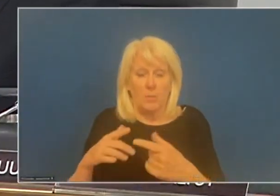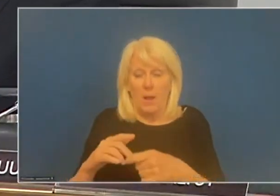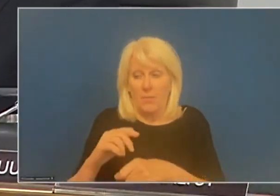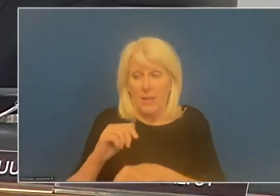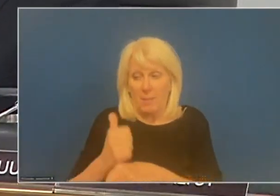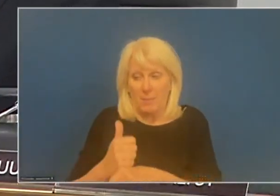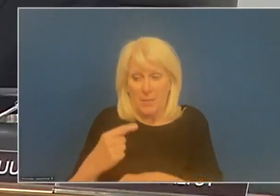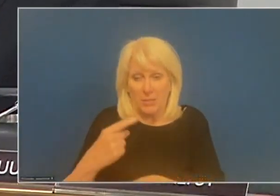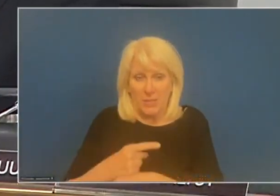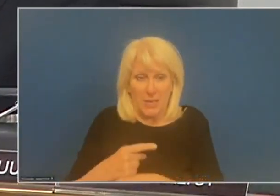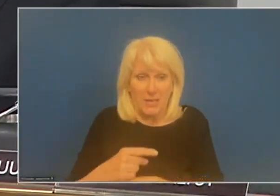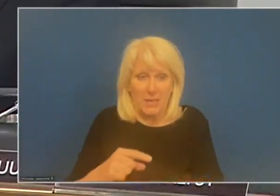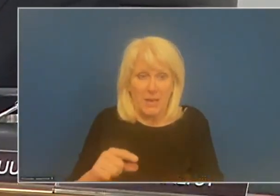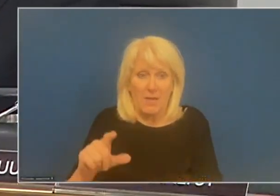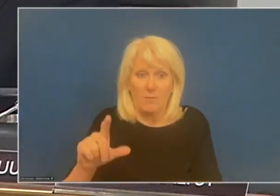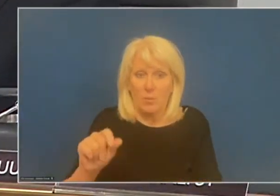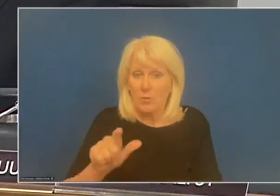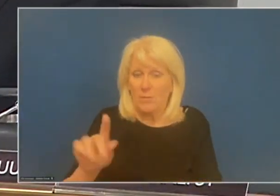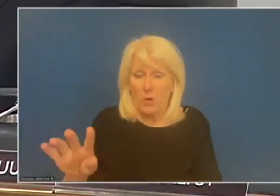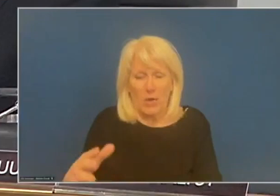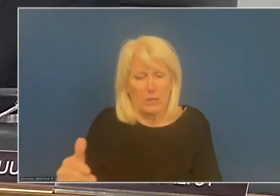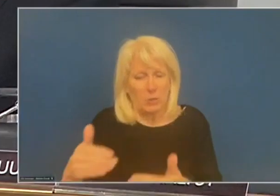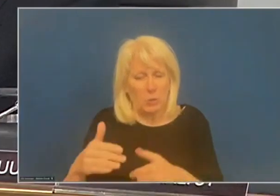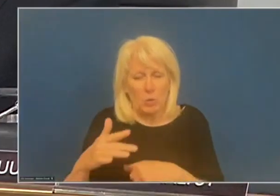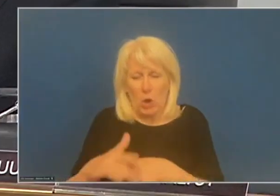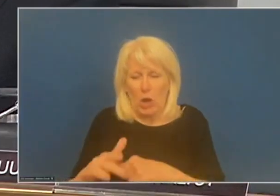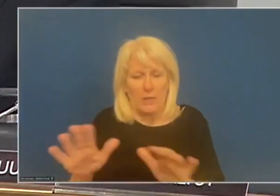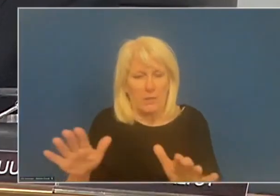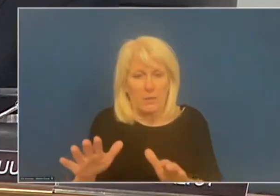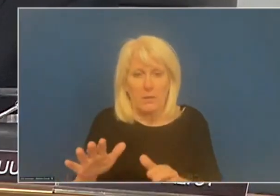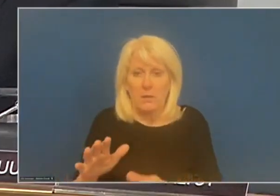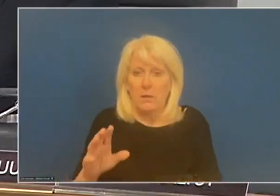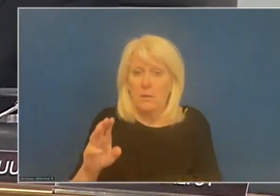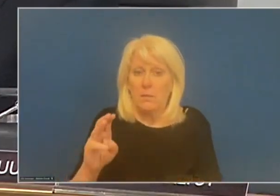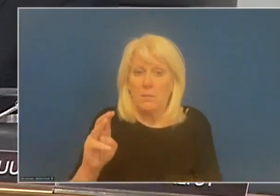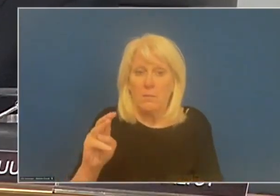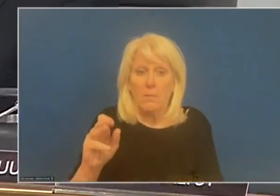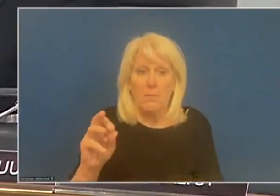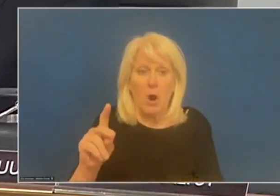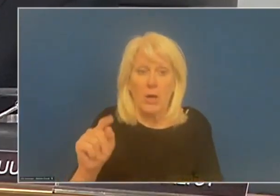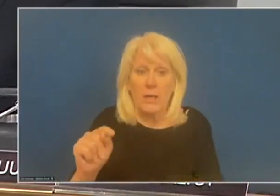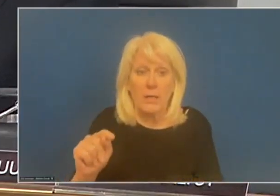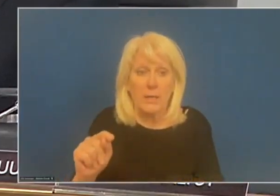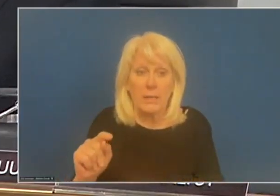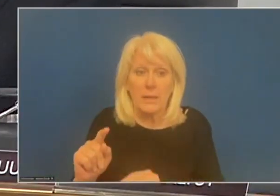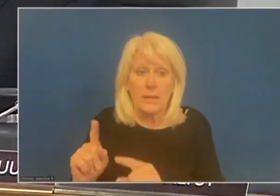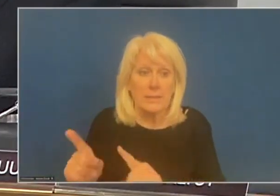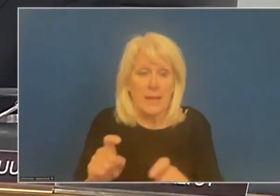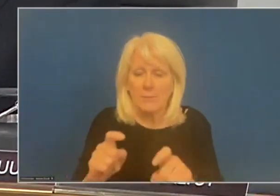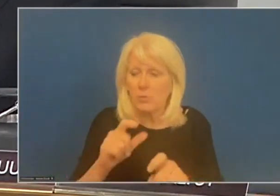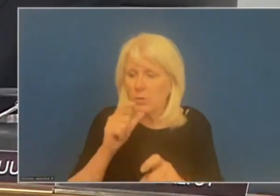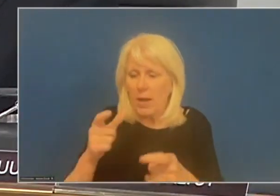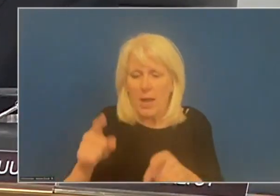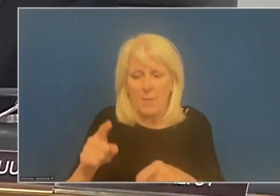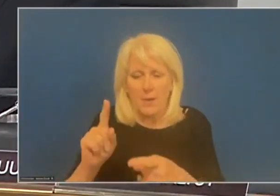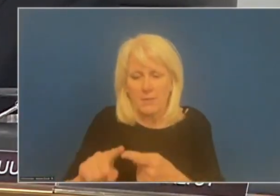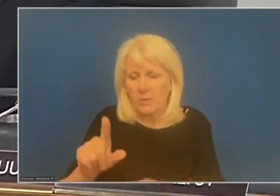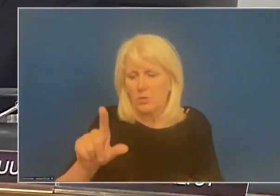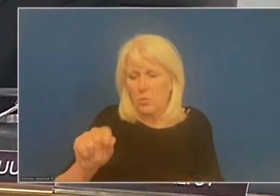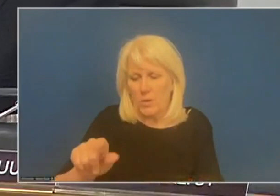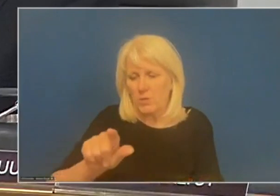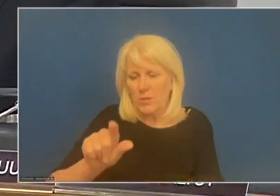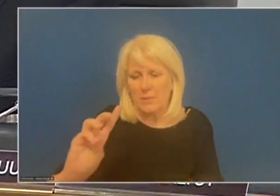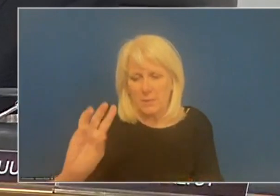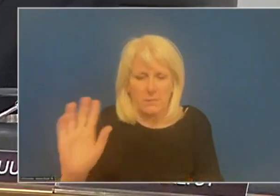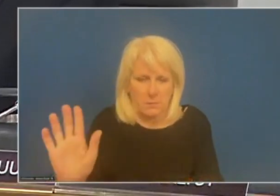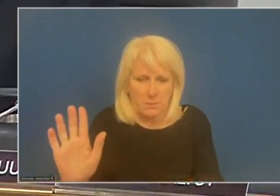soon. I'm going to state on the record that the market exams are not going to take place until 2026, and we know that the